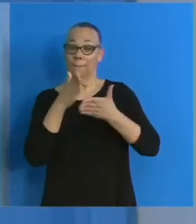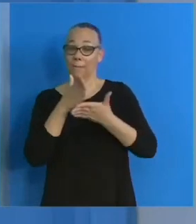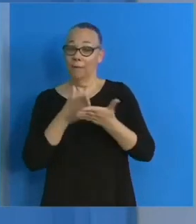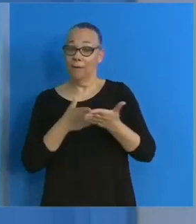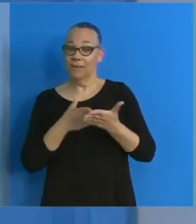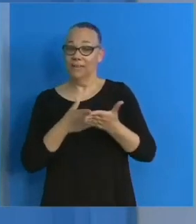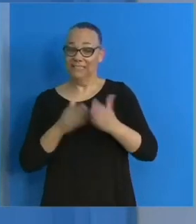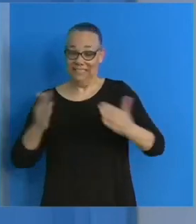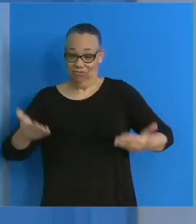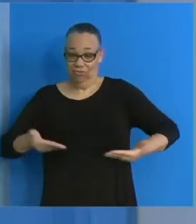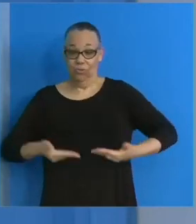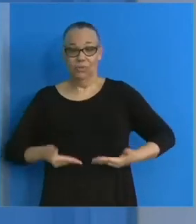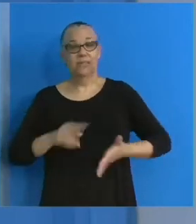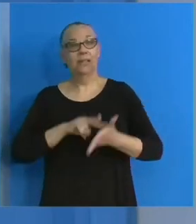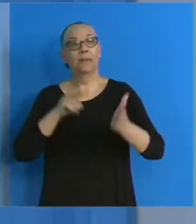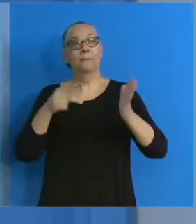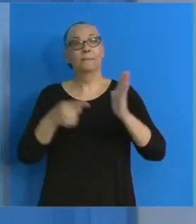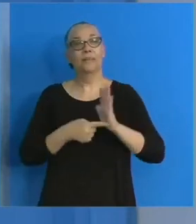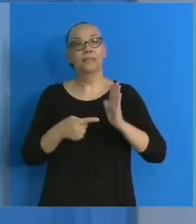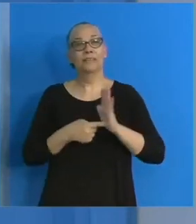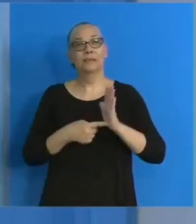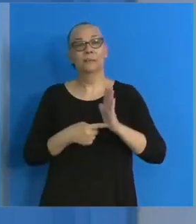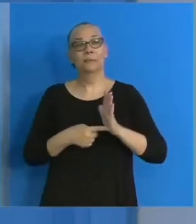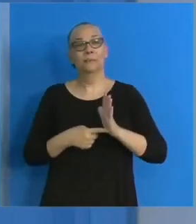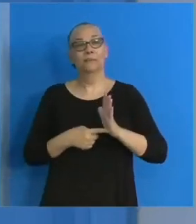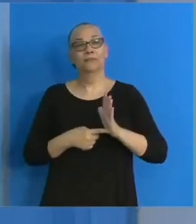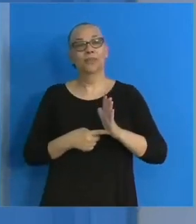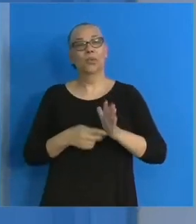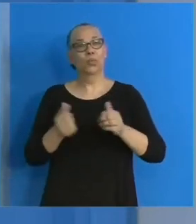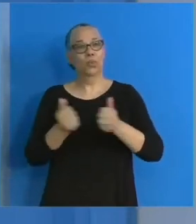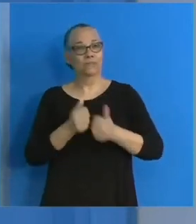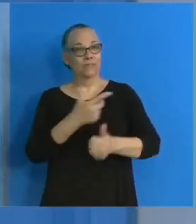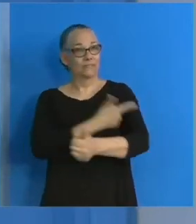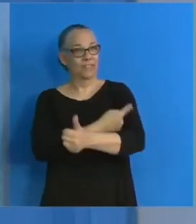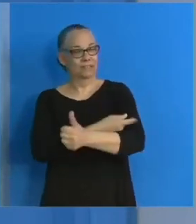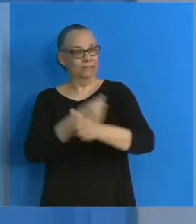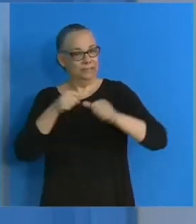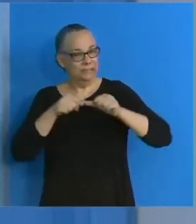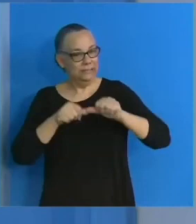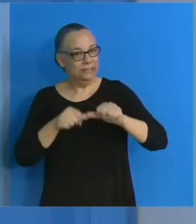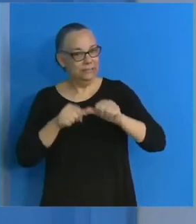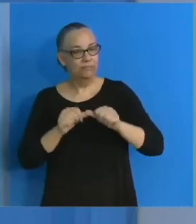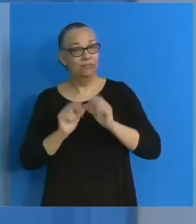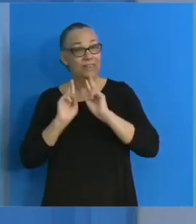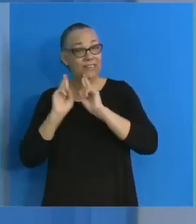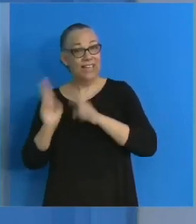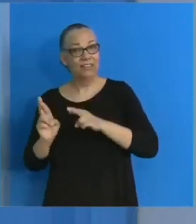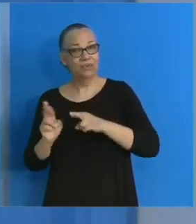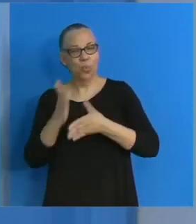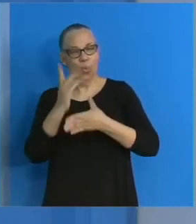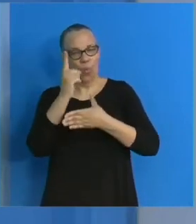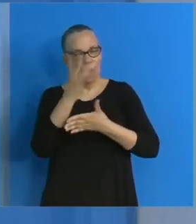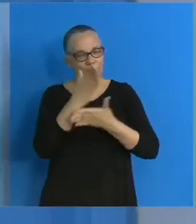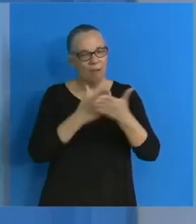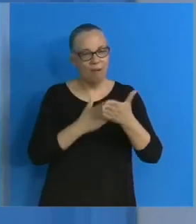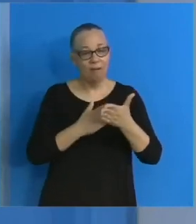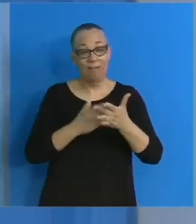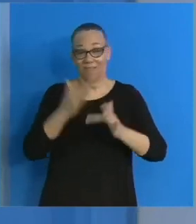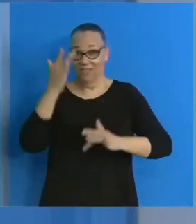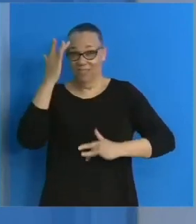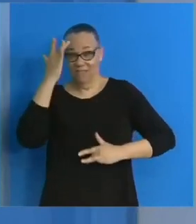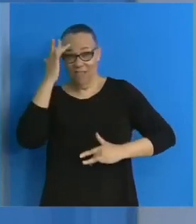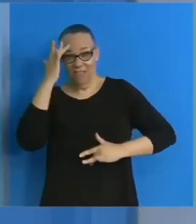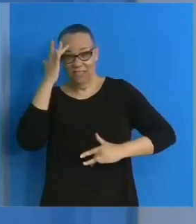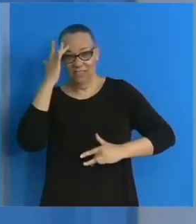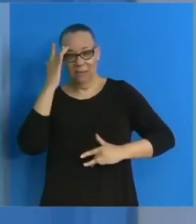introduced. This means that with vaccination, there's a consistent reaction to one component of the virus. In this case, is